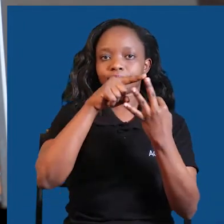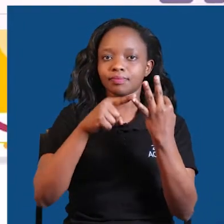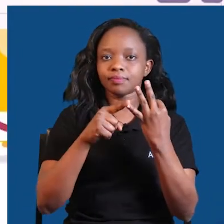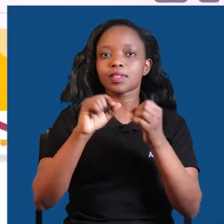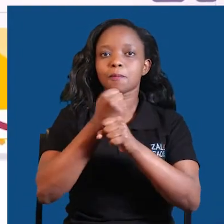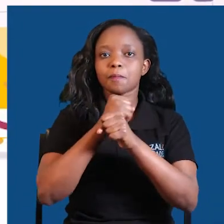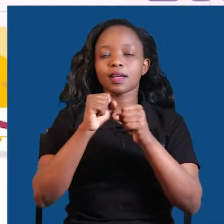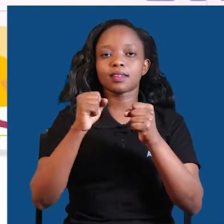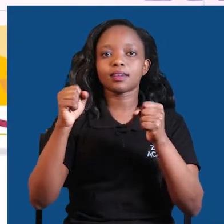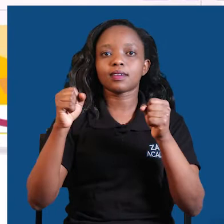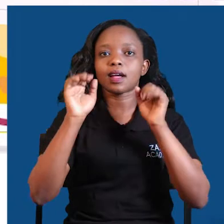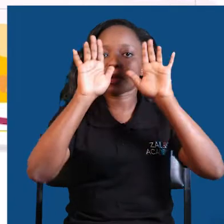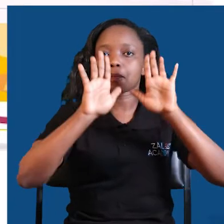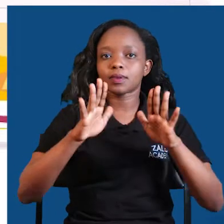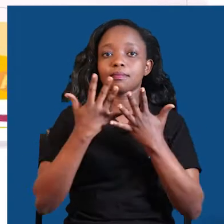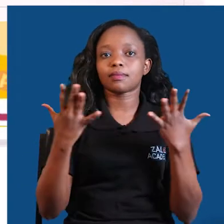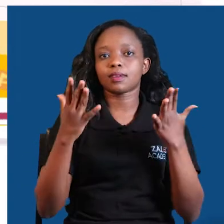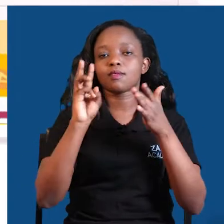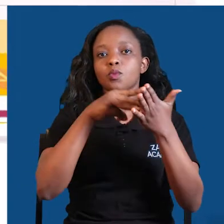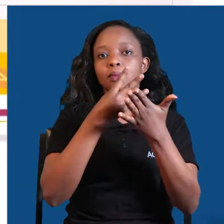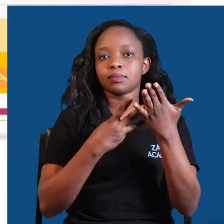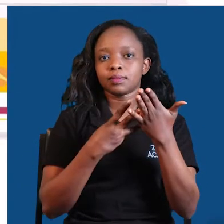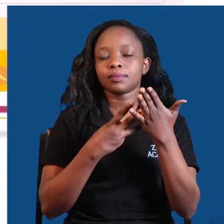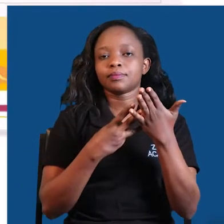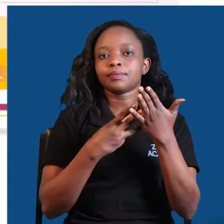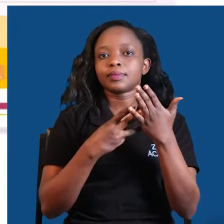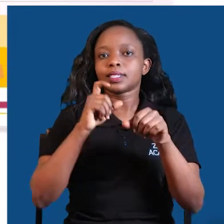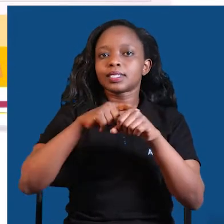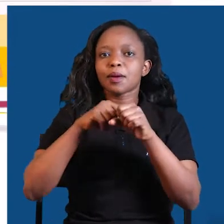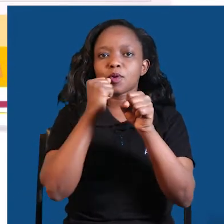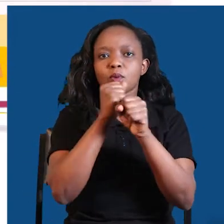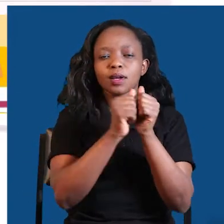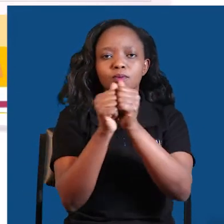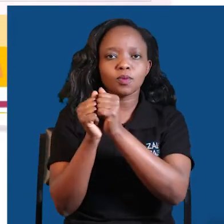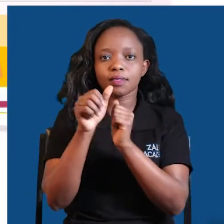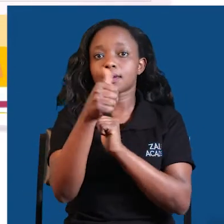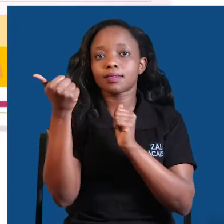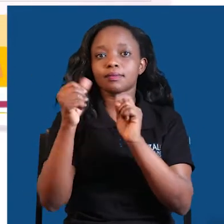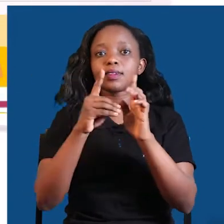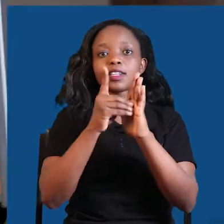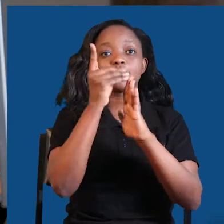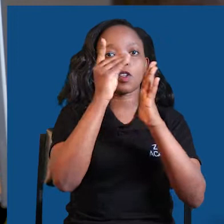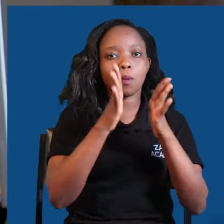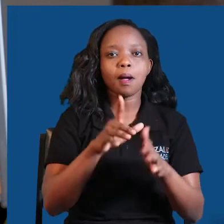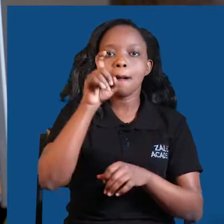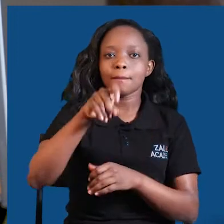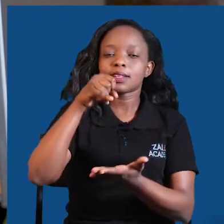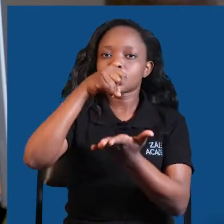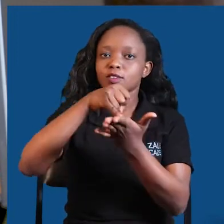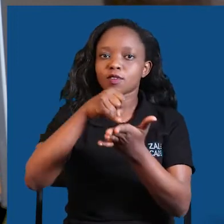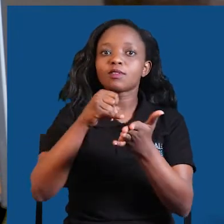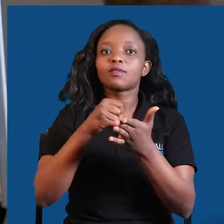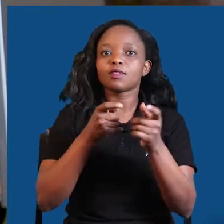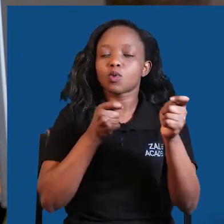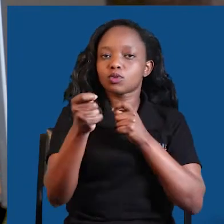languages, three of them that form the major components of the website. Okay. Further moving on, when you're collaborating with other developers, you also have to involve